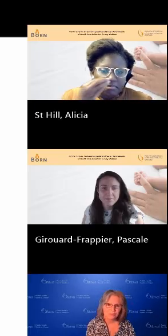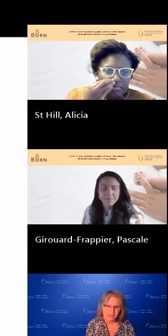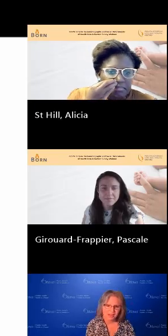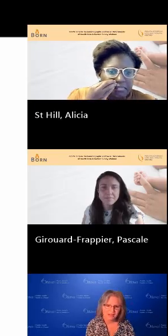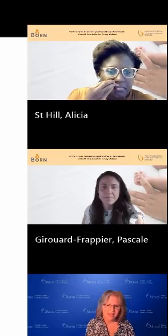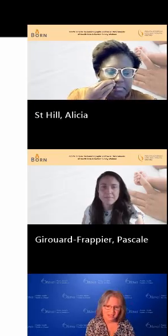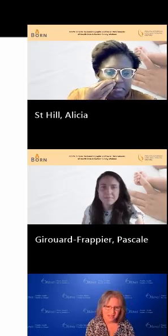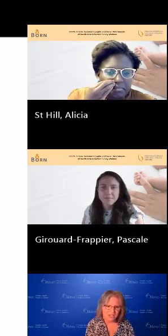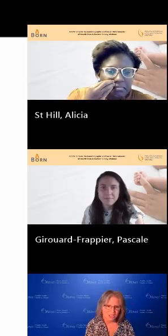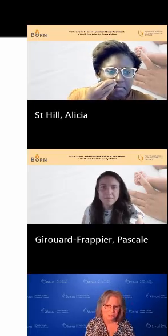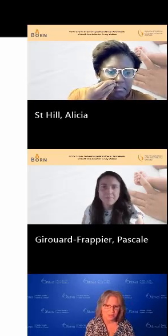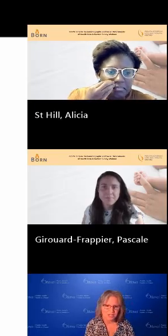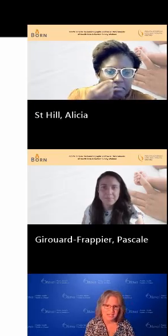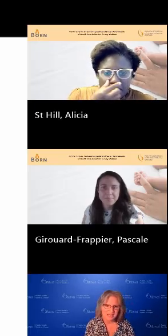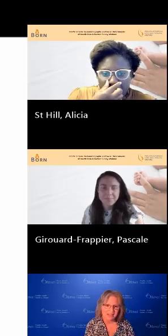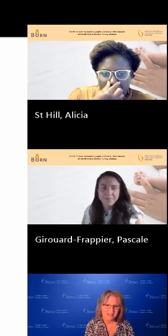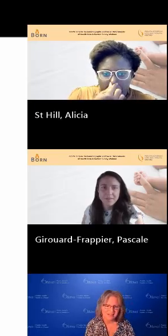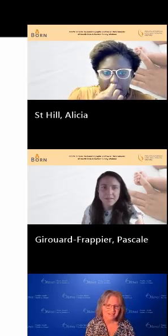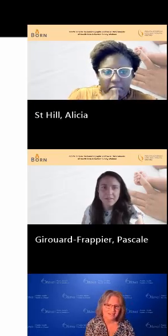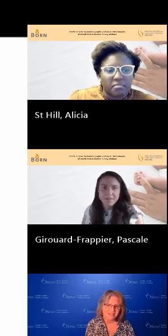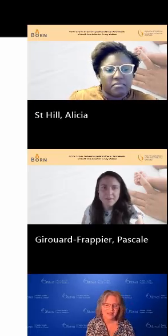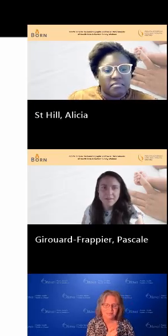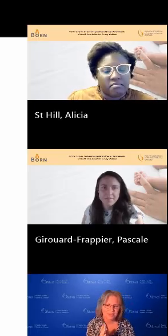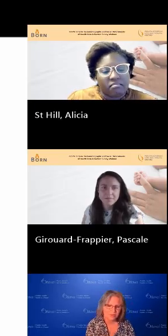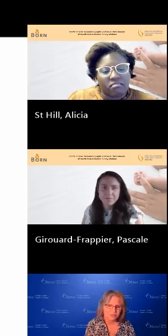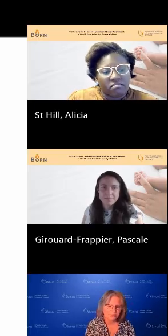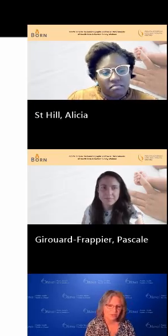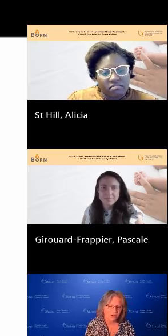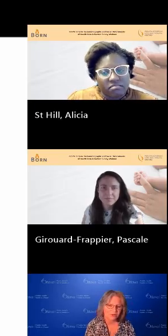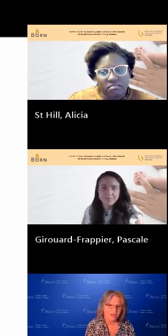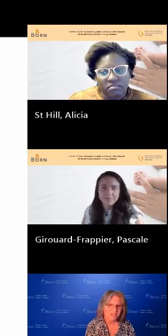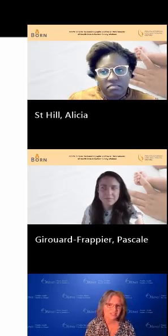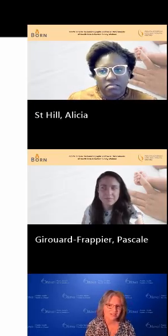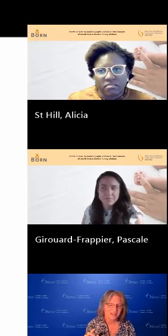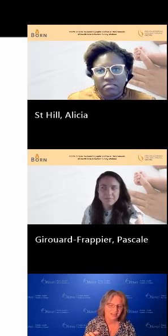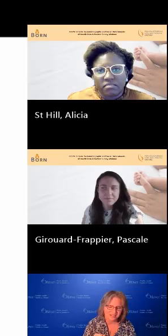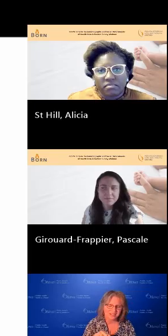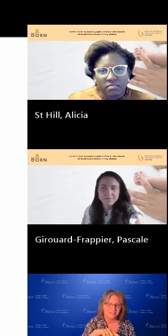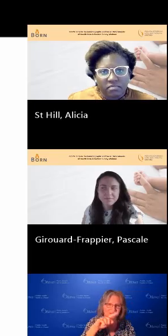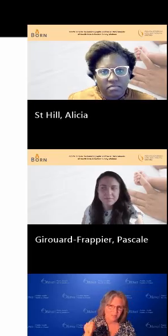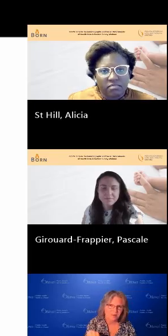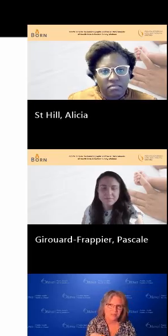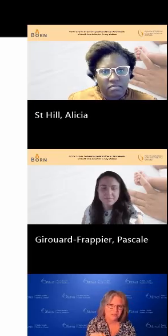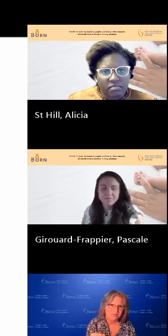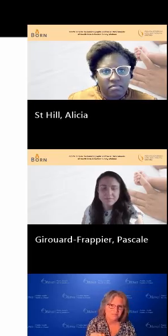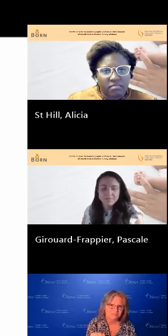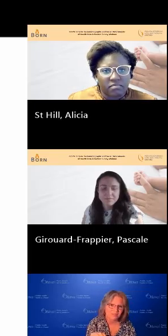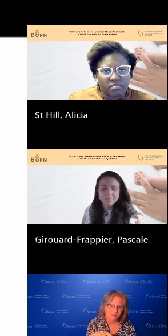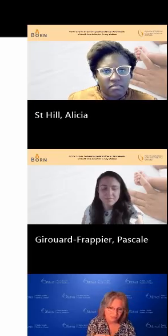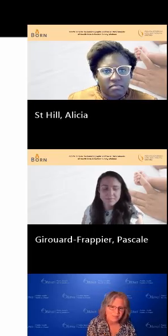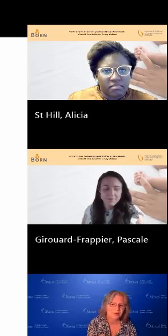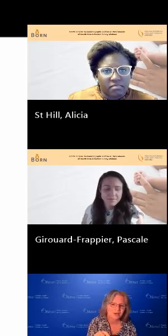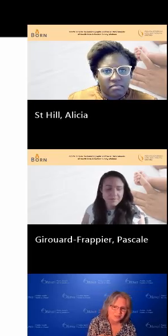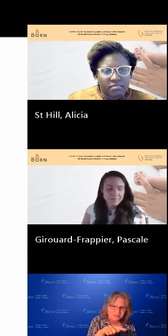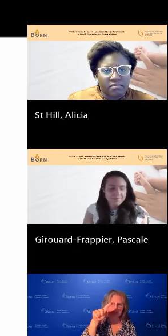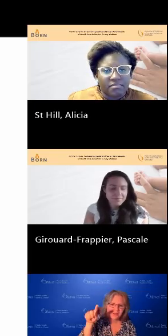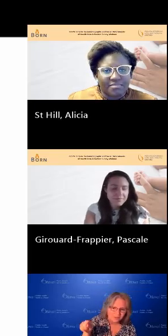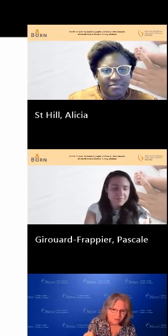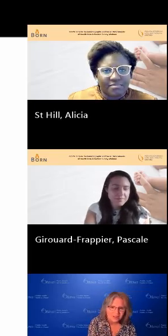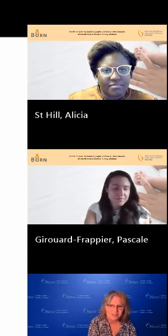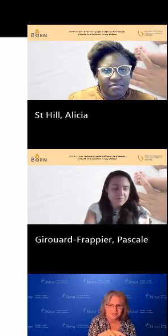we should be engaging community in sort of across. And if you remember the